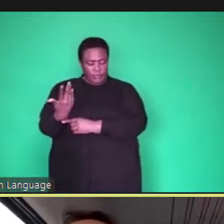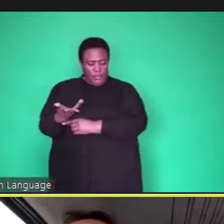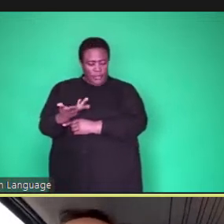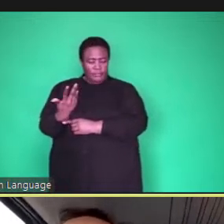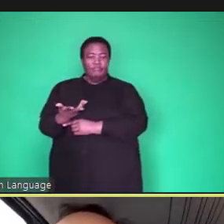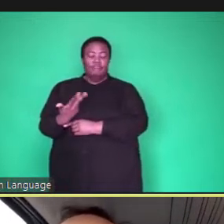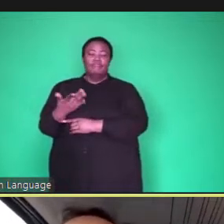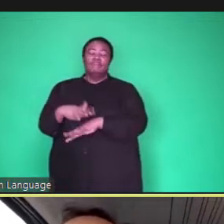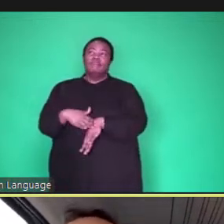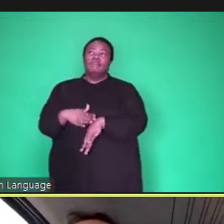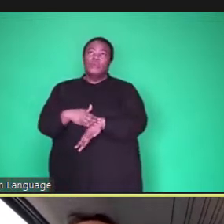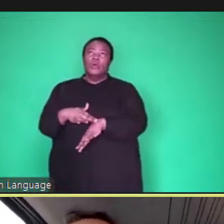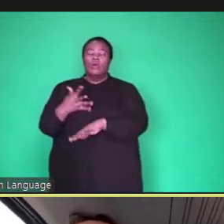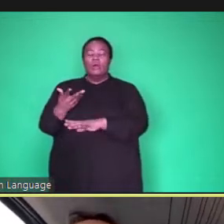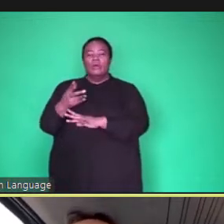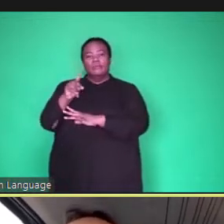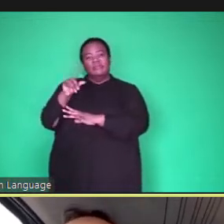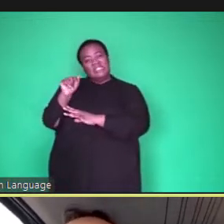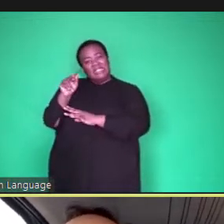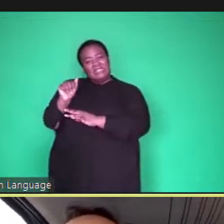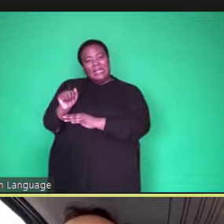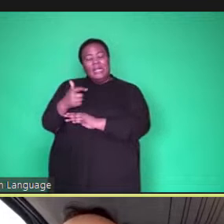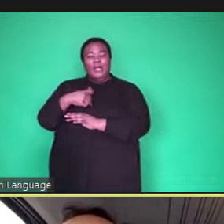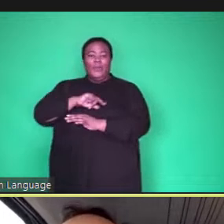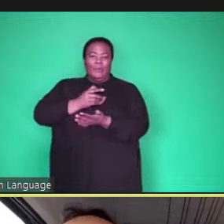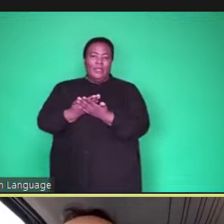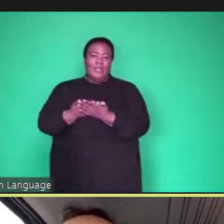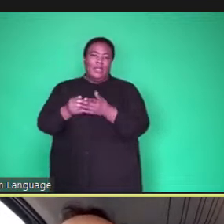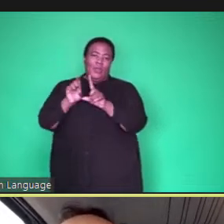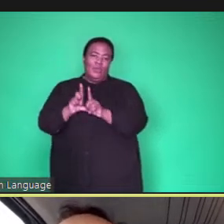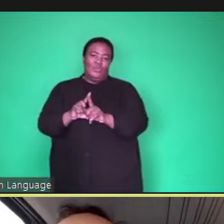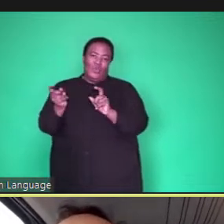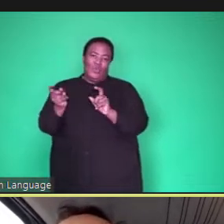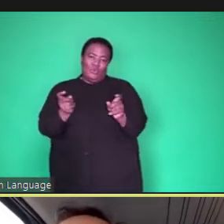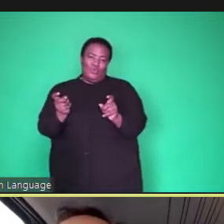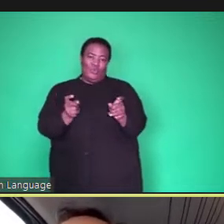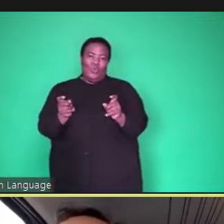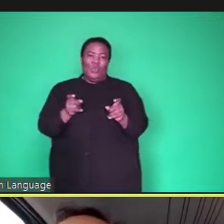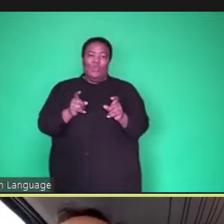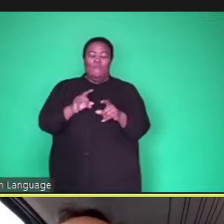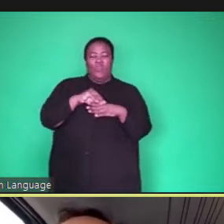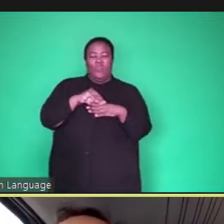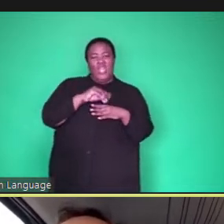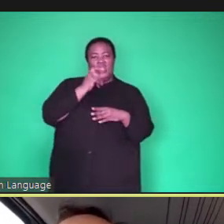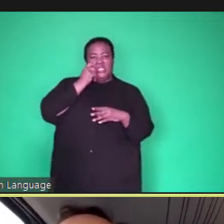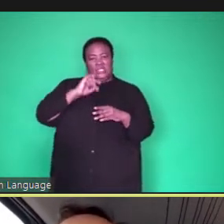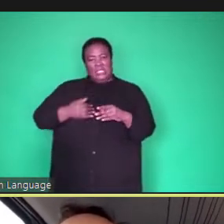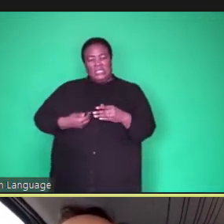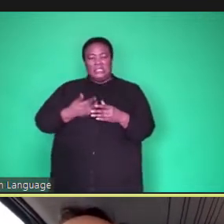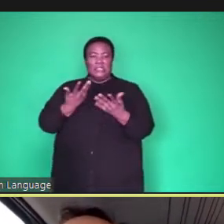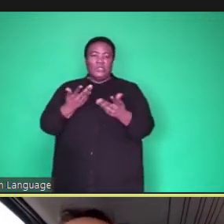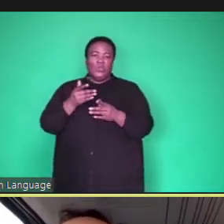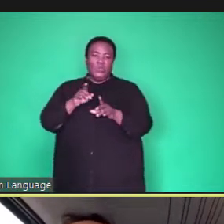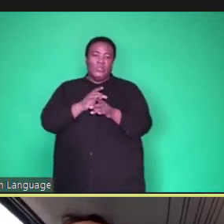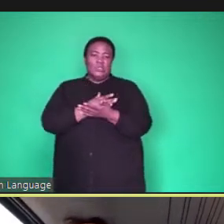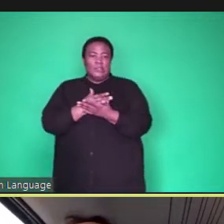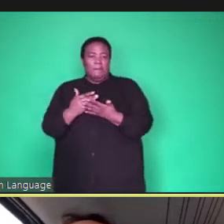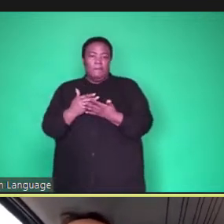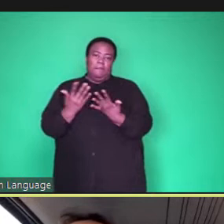more data, we can also control for age, sex, and some